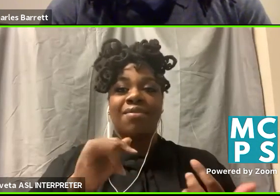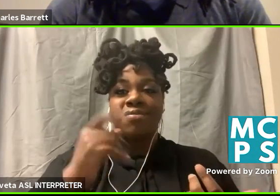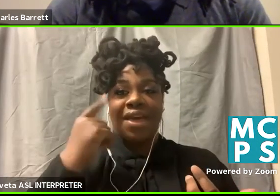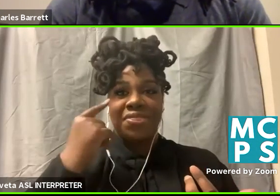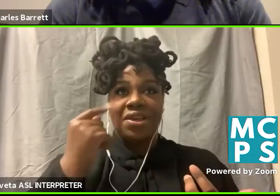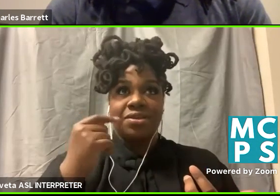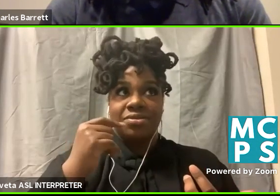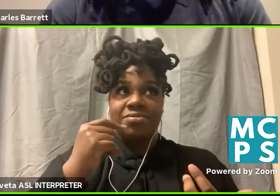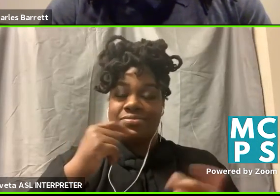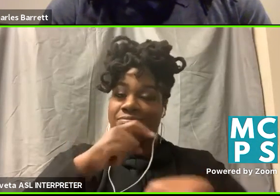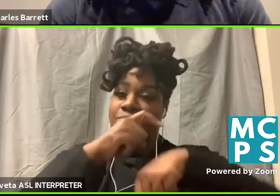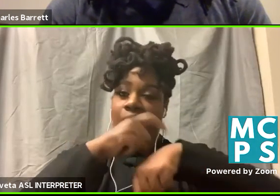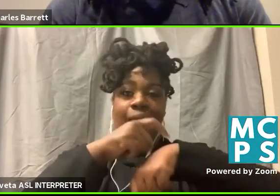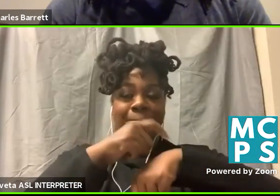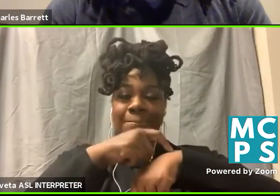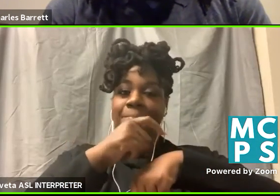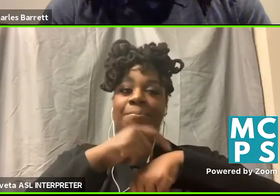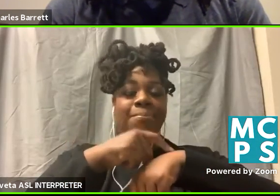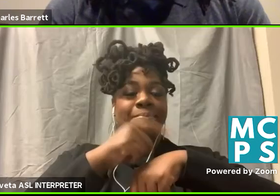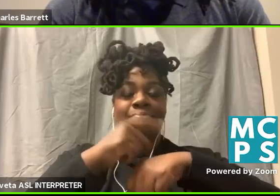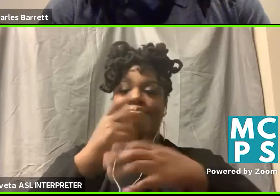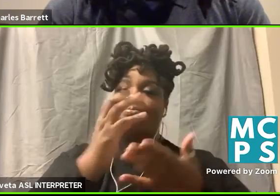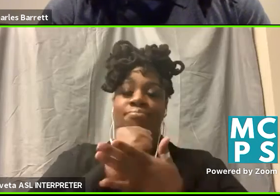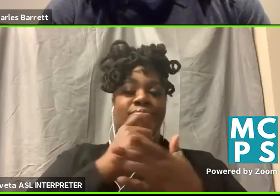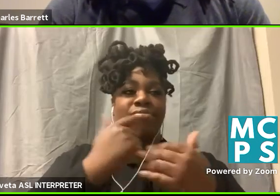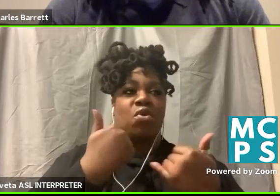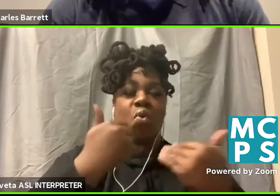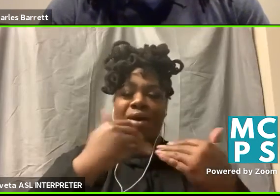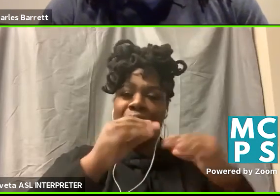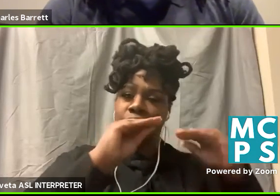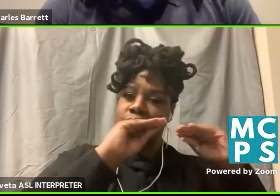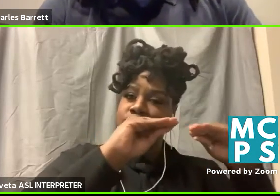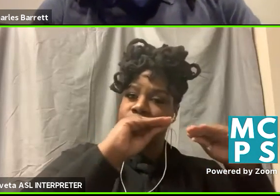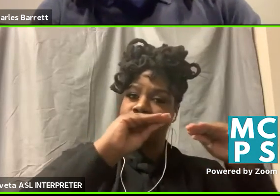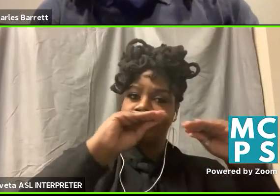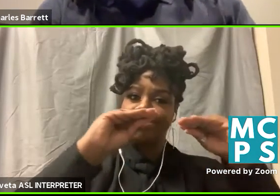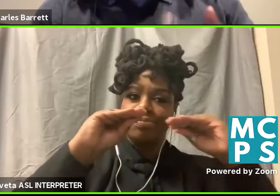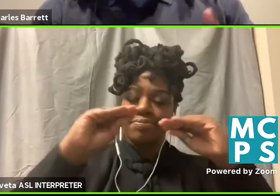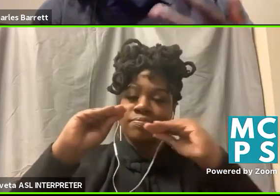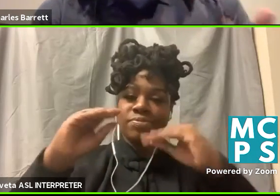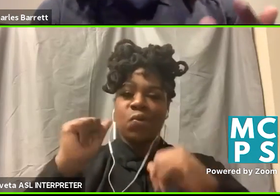time to educate all staff, administrators, because I